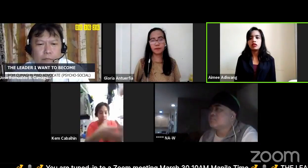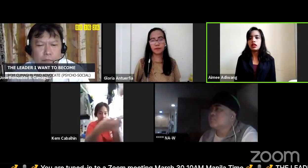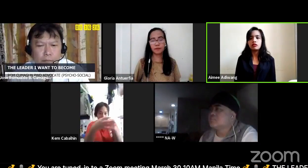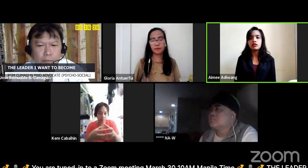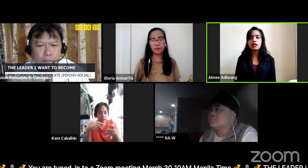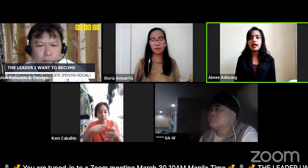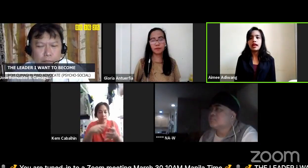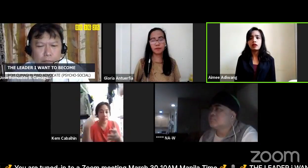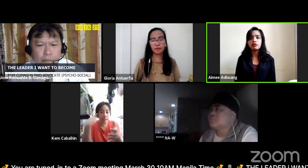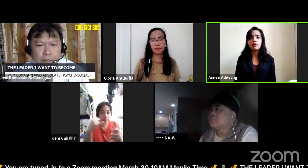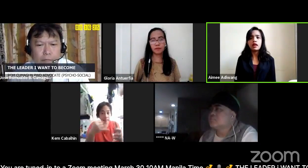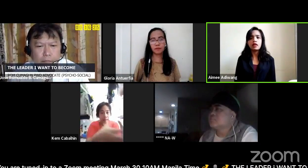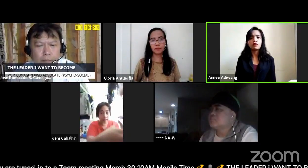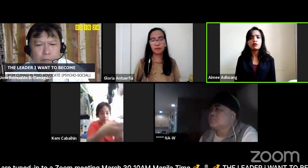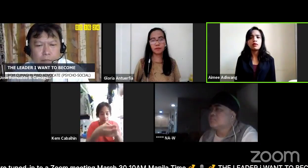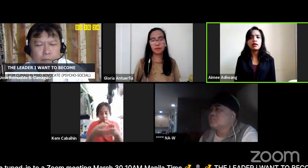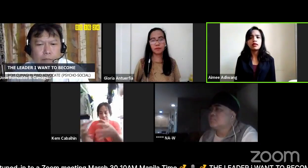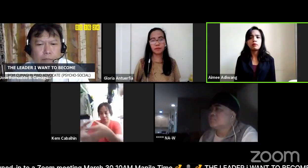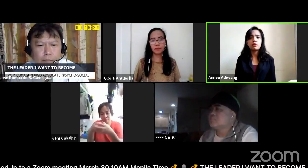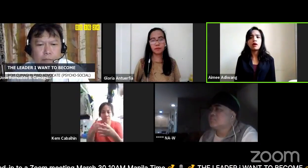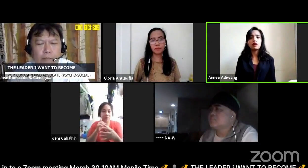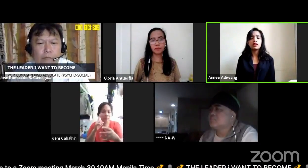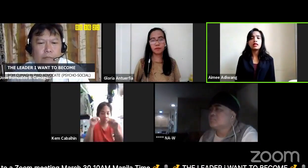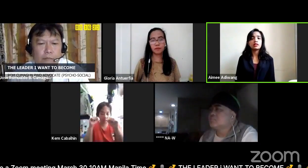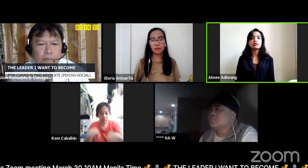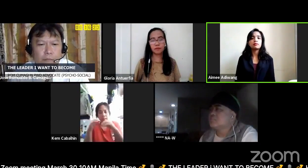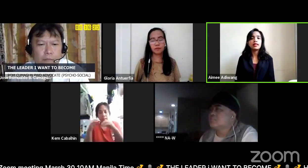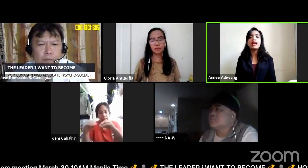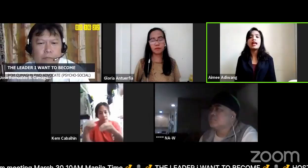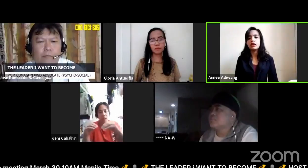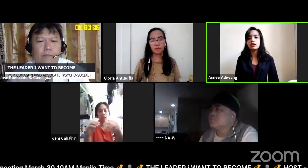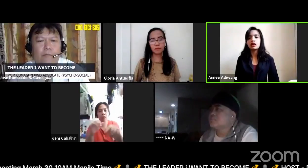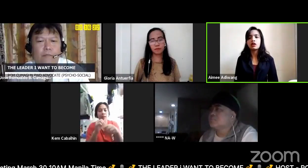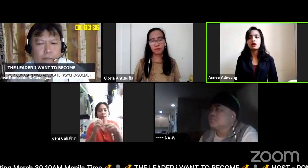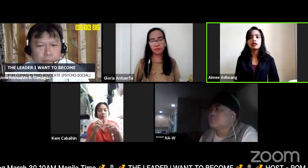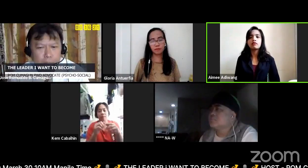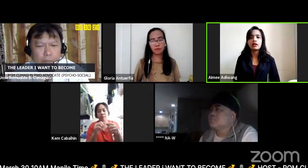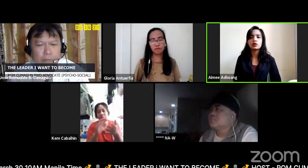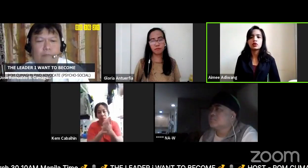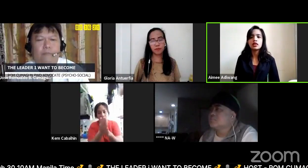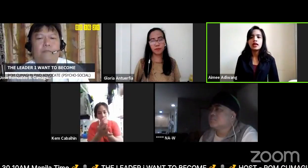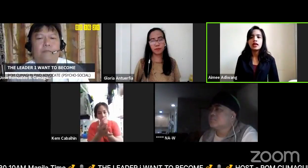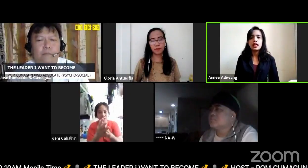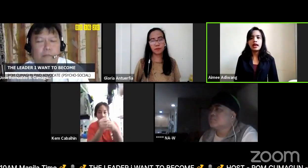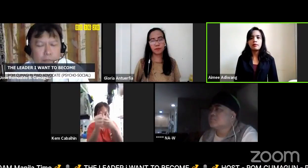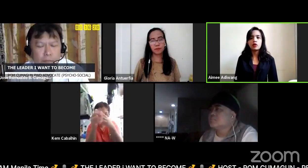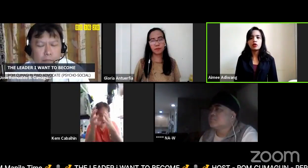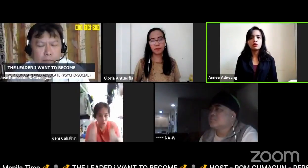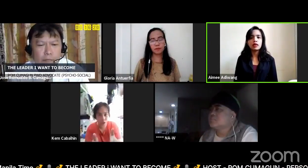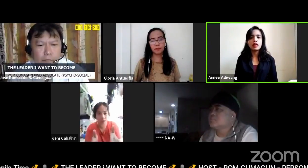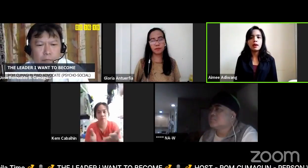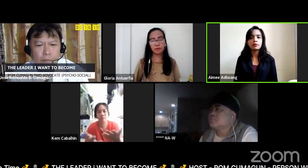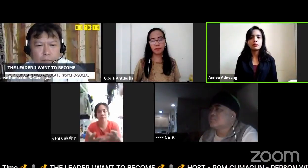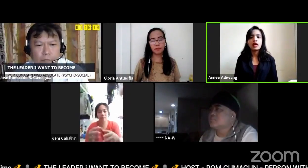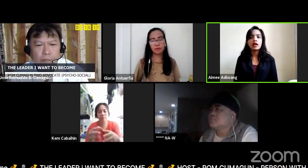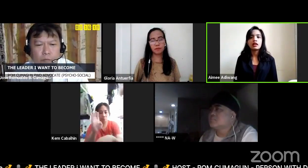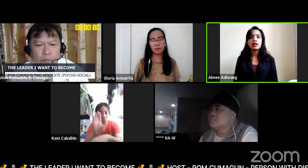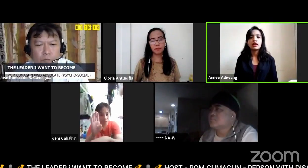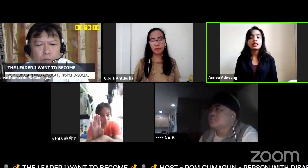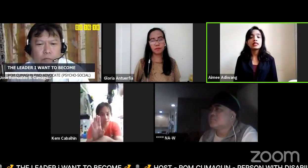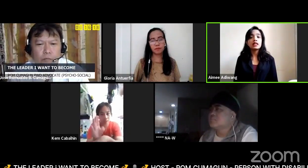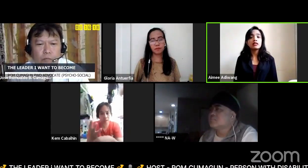can lead the deaf by informing them about this pandemic, coronavirus, and also